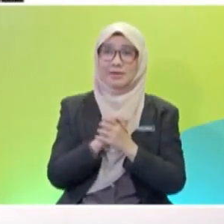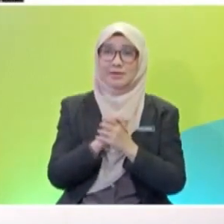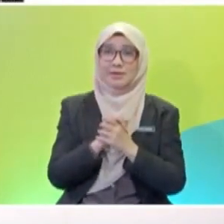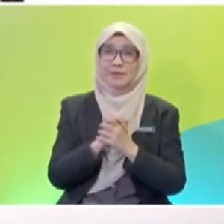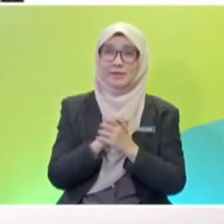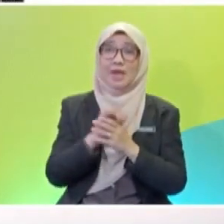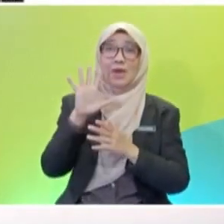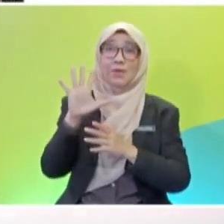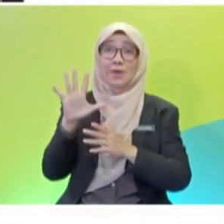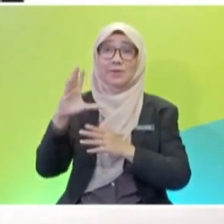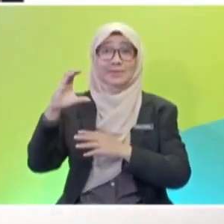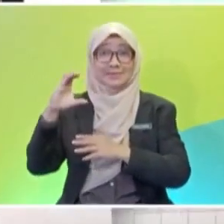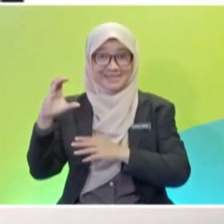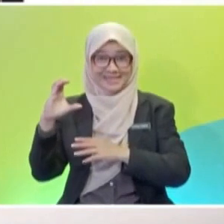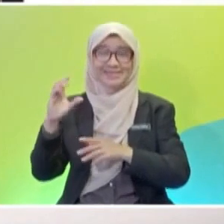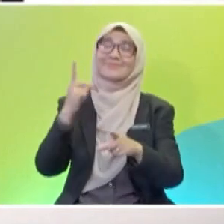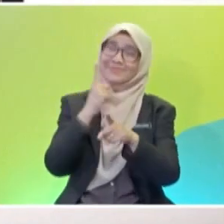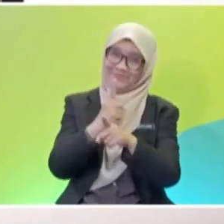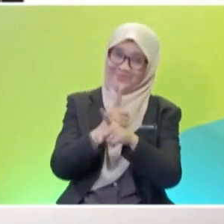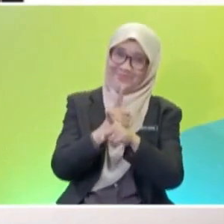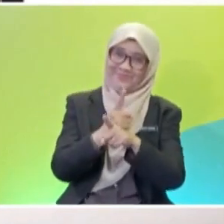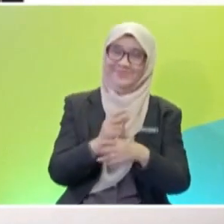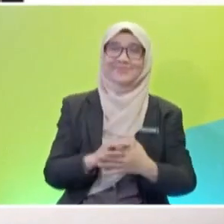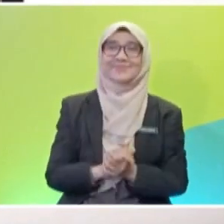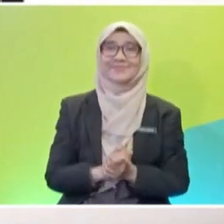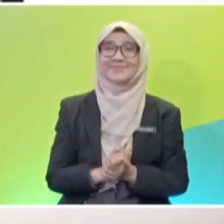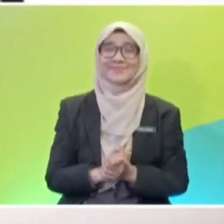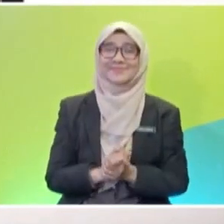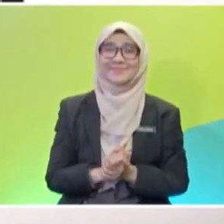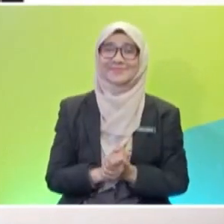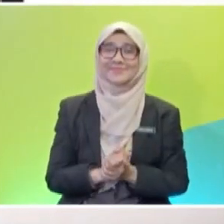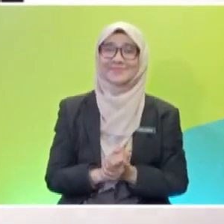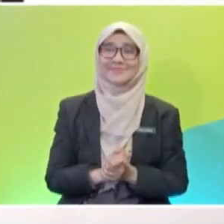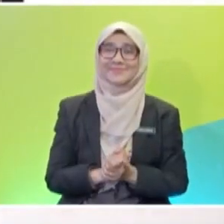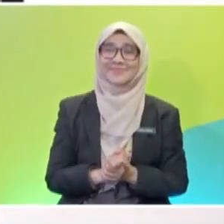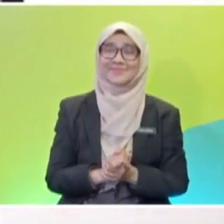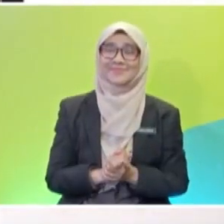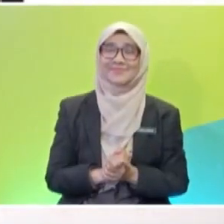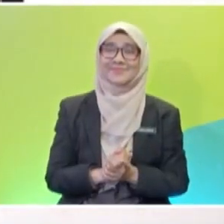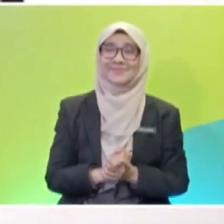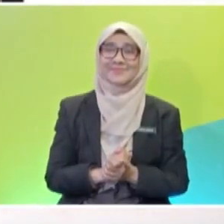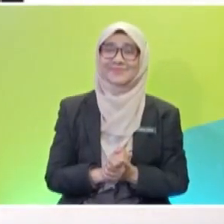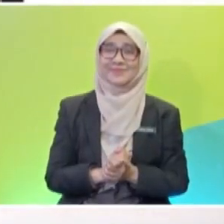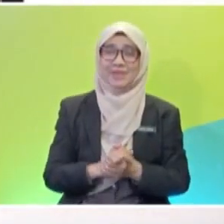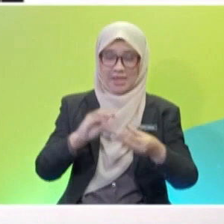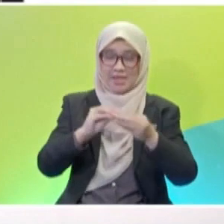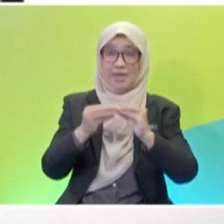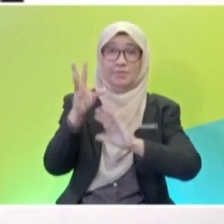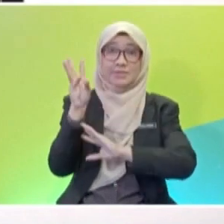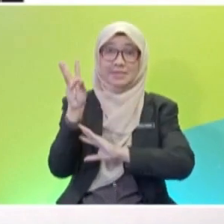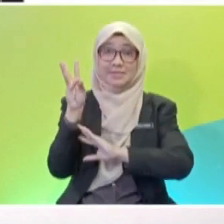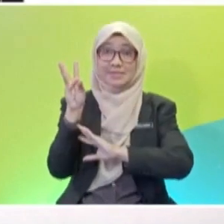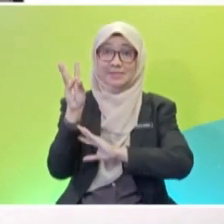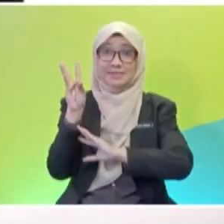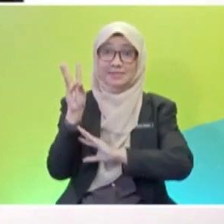Number five is C. Yes, that's correct, C. And let's get it all 100% for number six. So, what's the answer for number